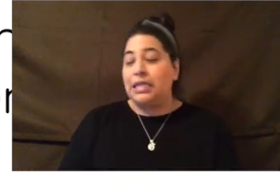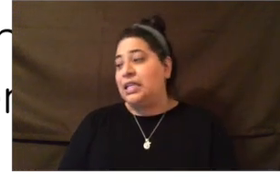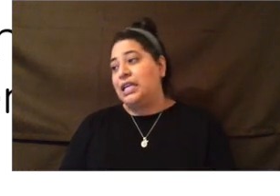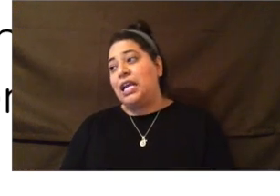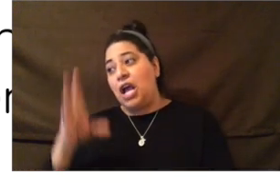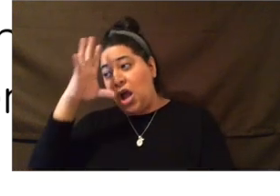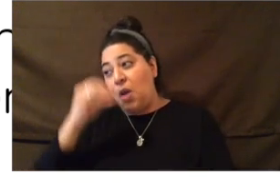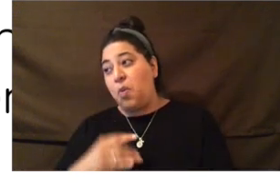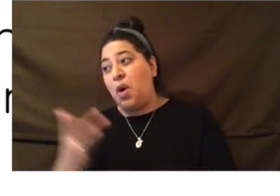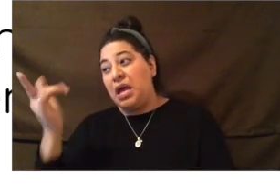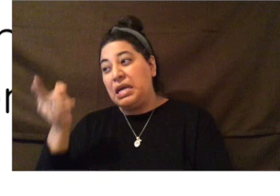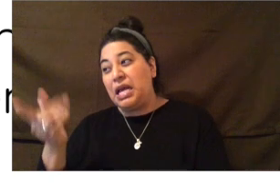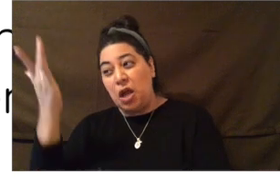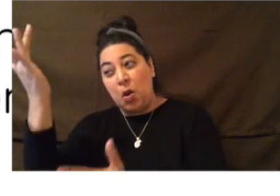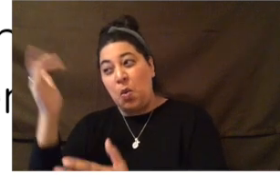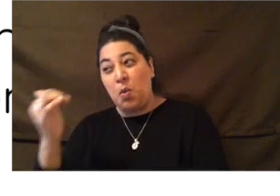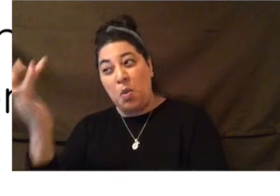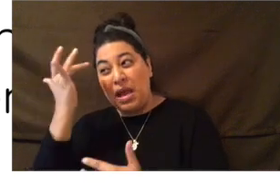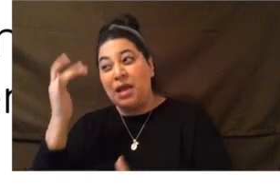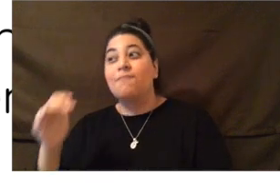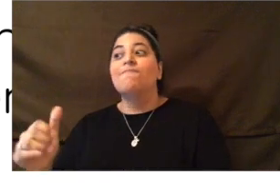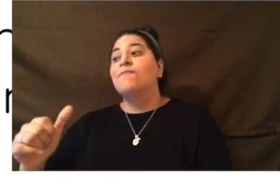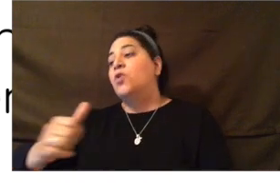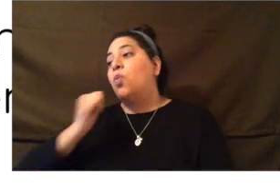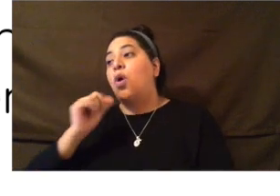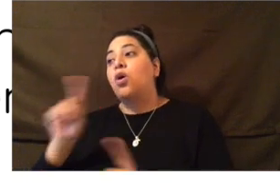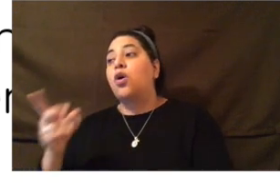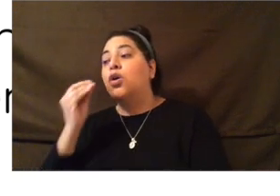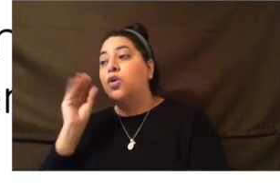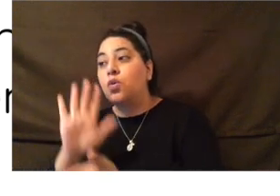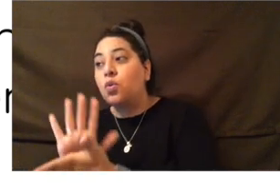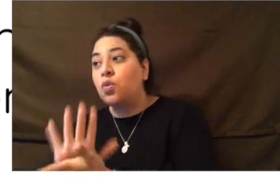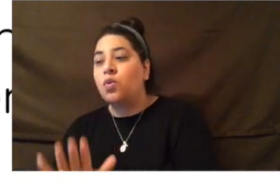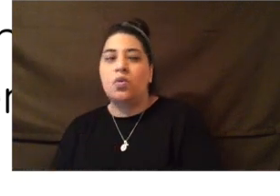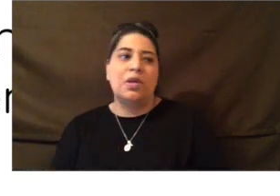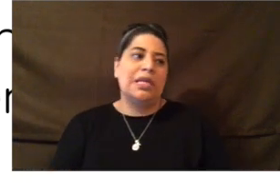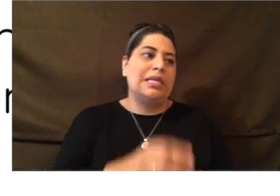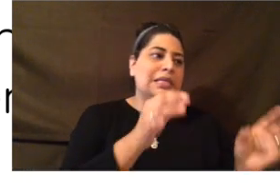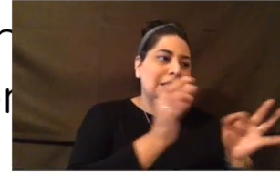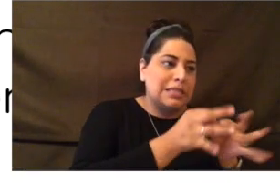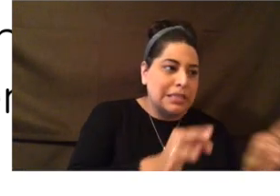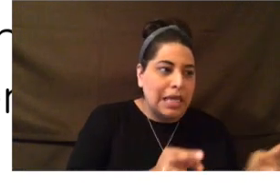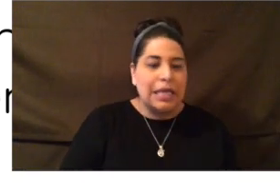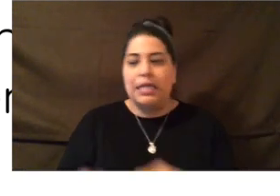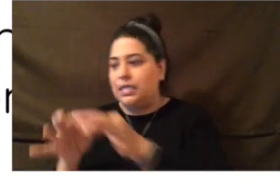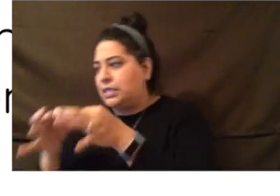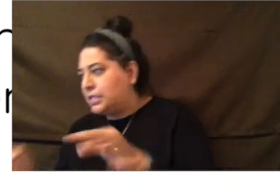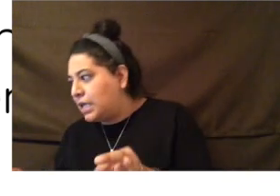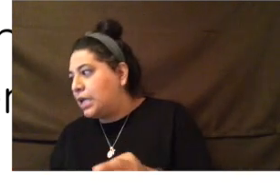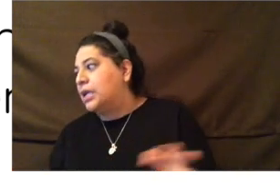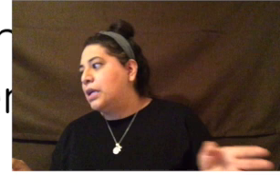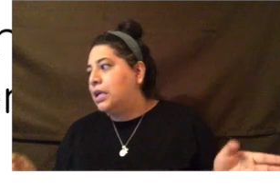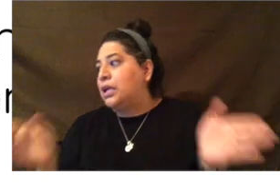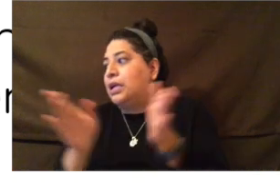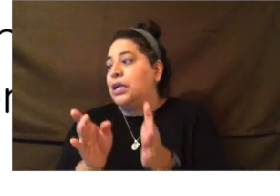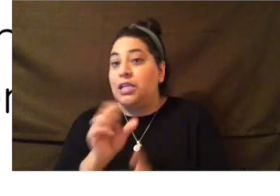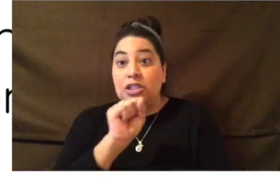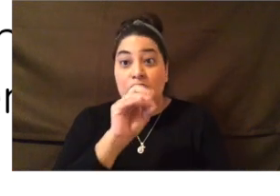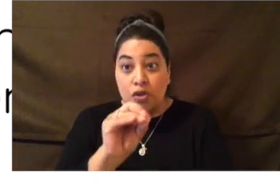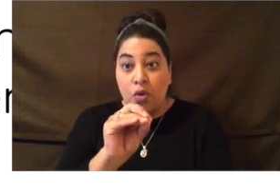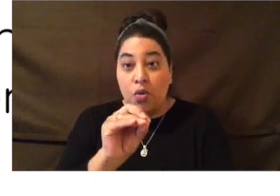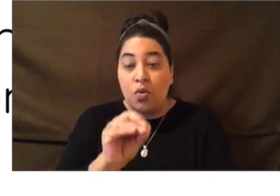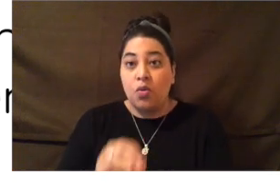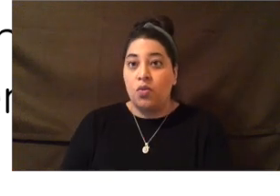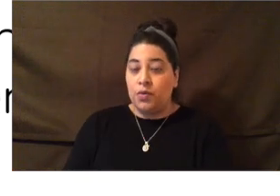sick, so he is not going to the school. He is sick. He is not going to school. Those are both independent